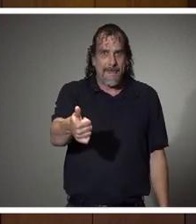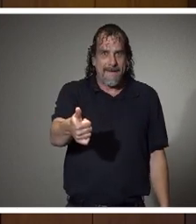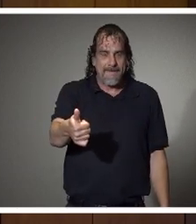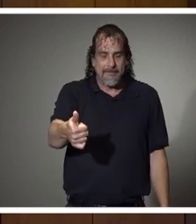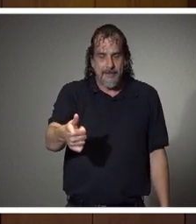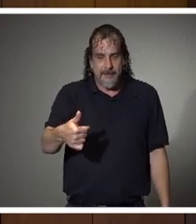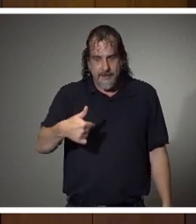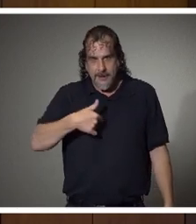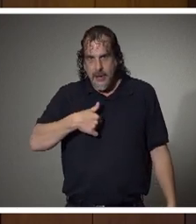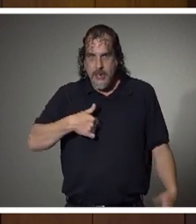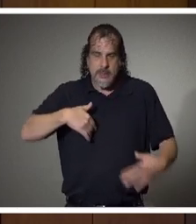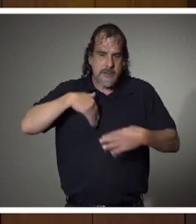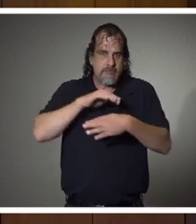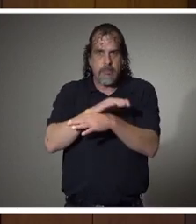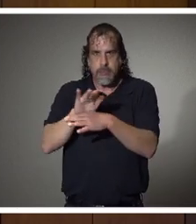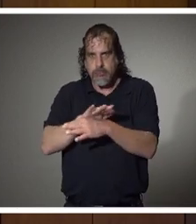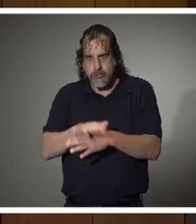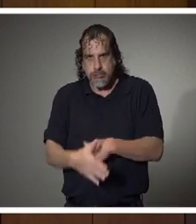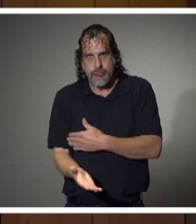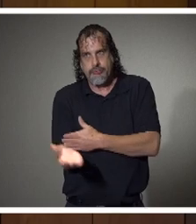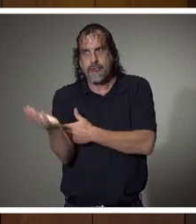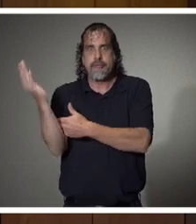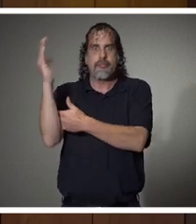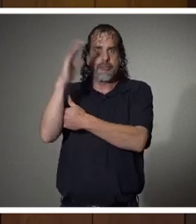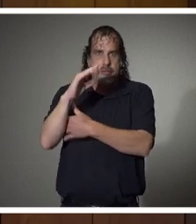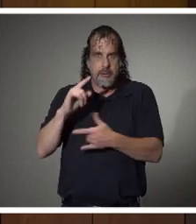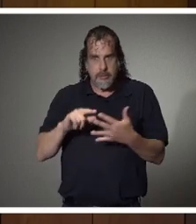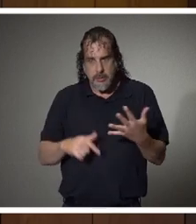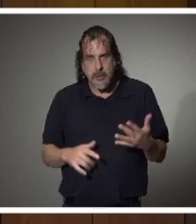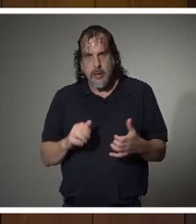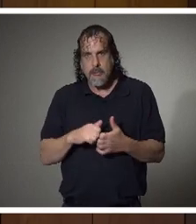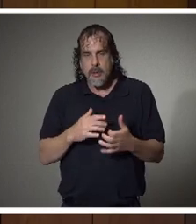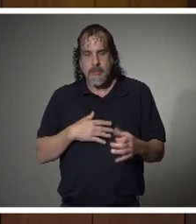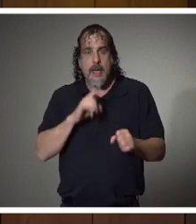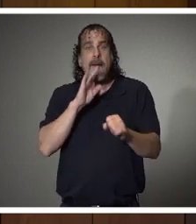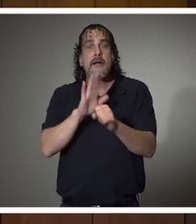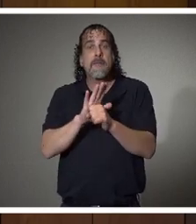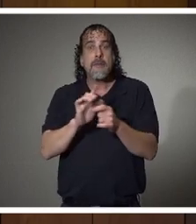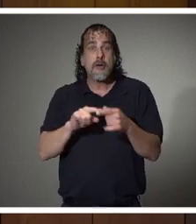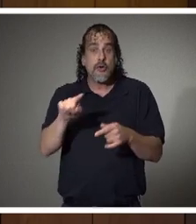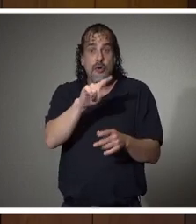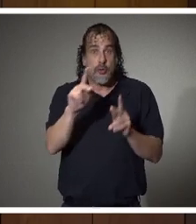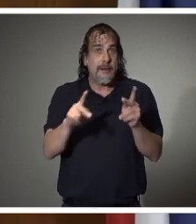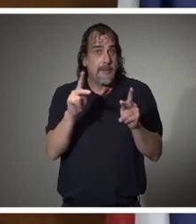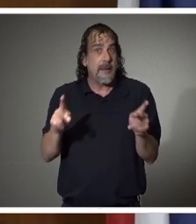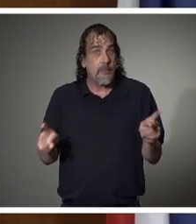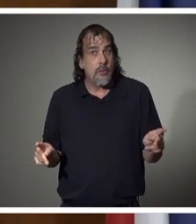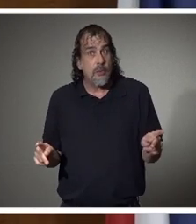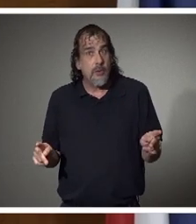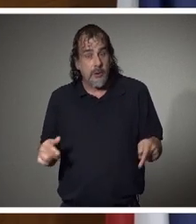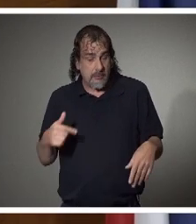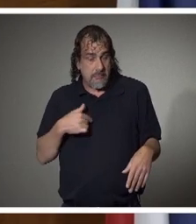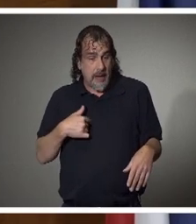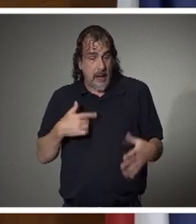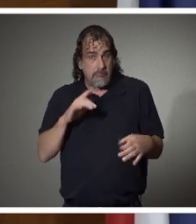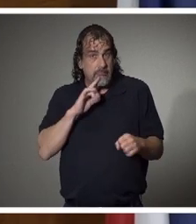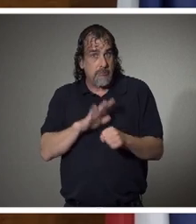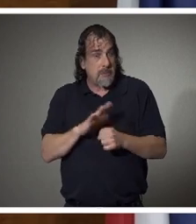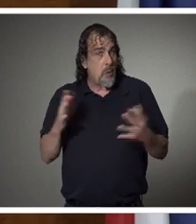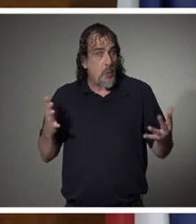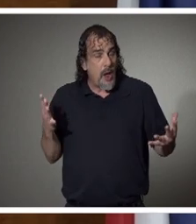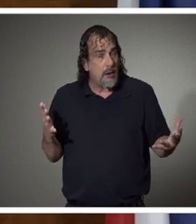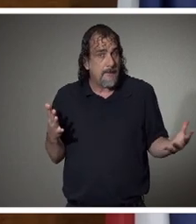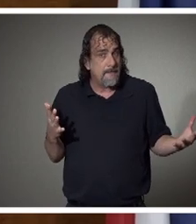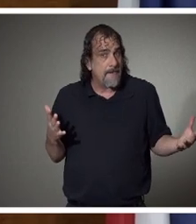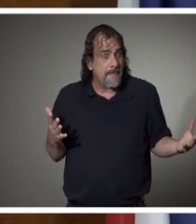have been very, very busy getting these things done, but my commitment to the people of Mississippi is that I am going